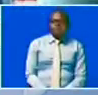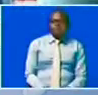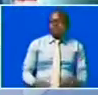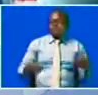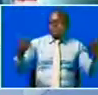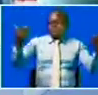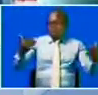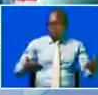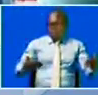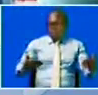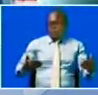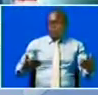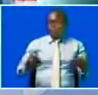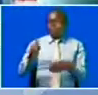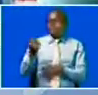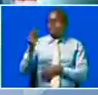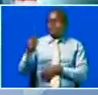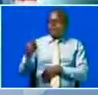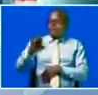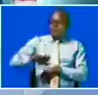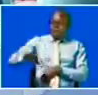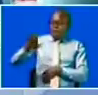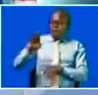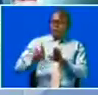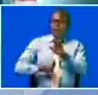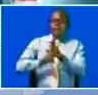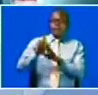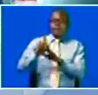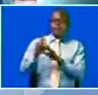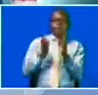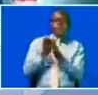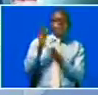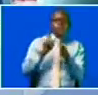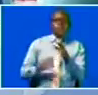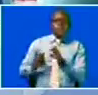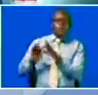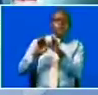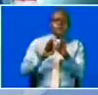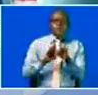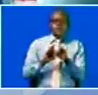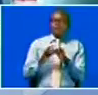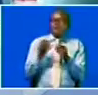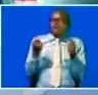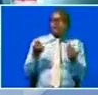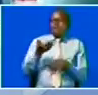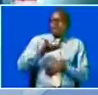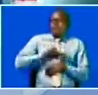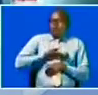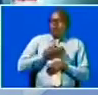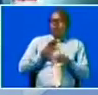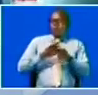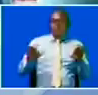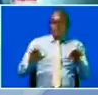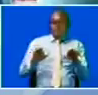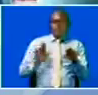Welcome back. This is KTN Prime. Now, for an area that developed as a result of the uniting of a few landowners to form a cooperative